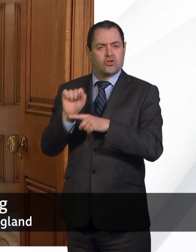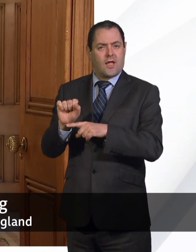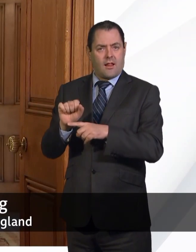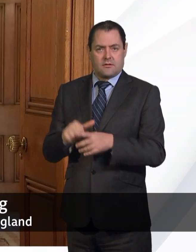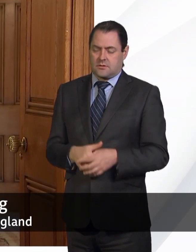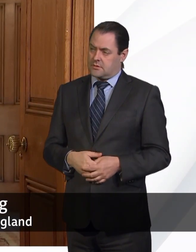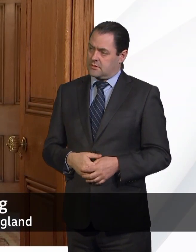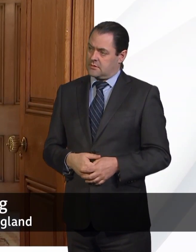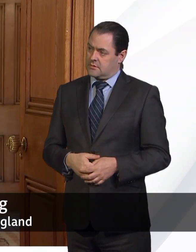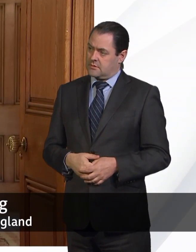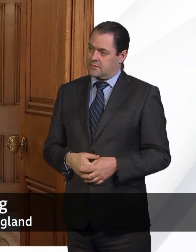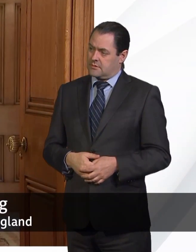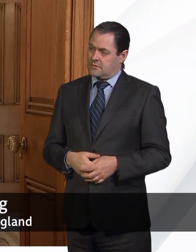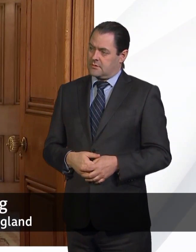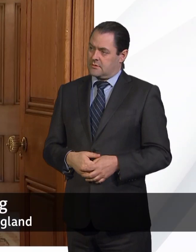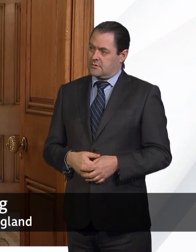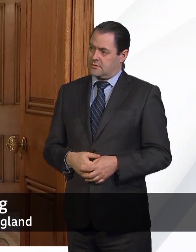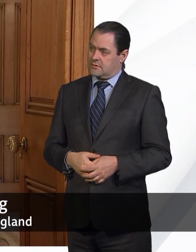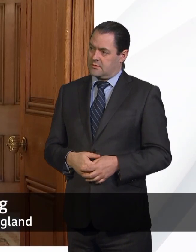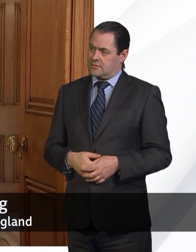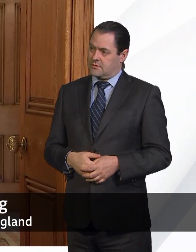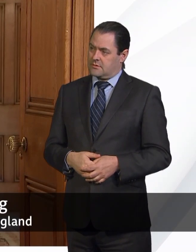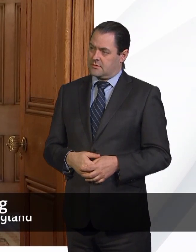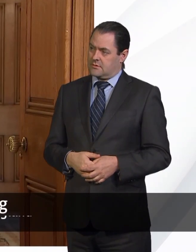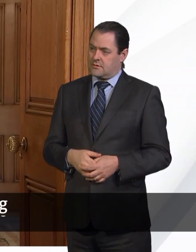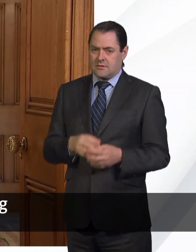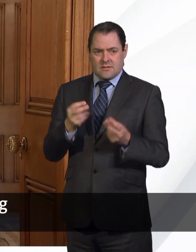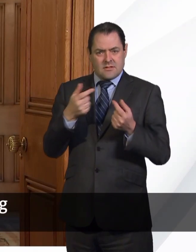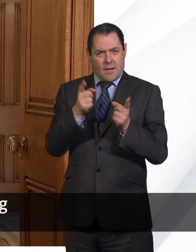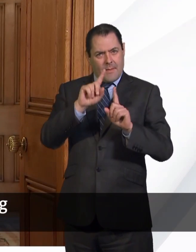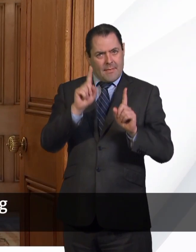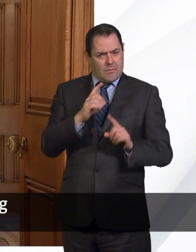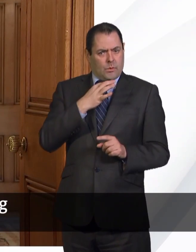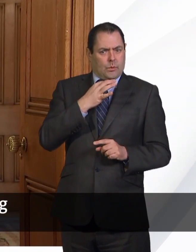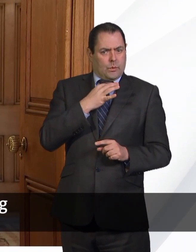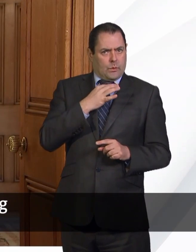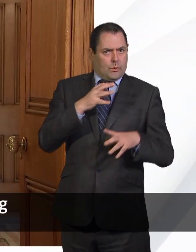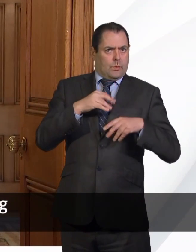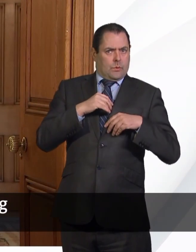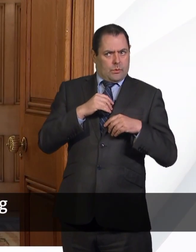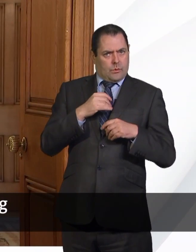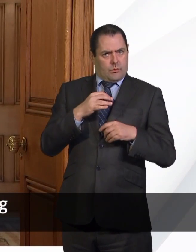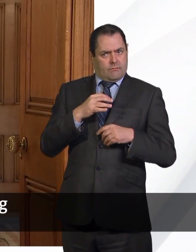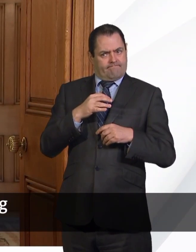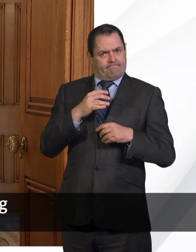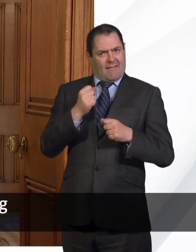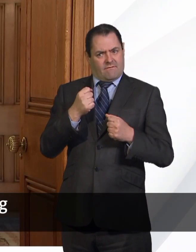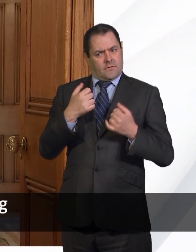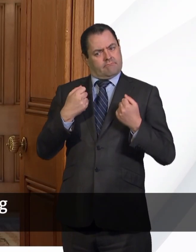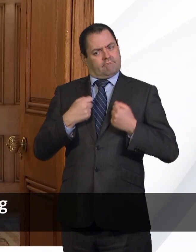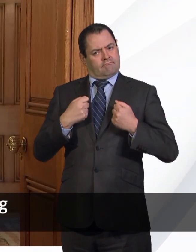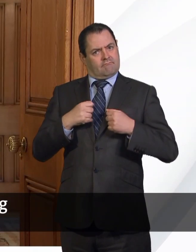want to say to those extremely clinically vulnerable people who are now being shielded that I